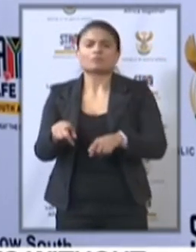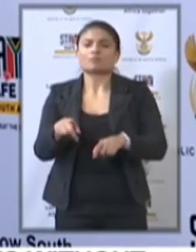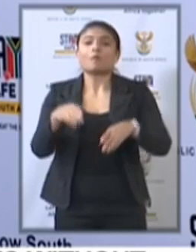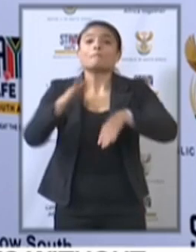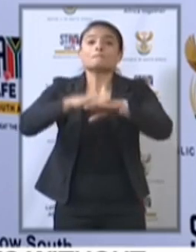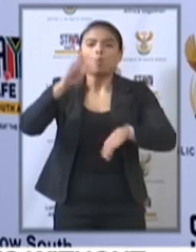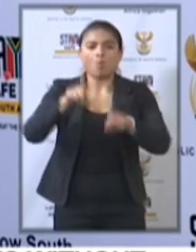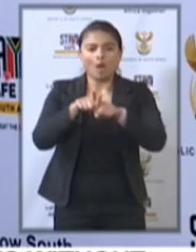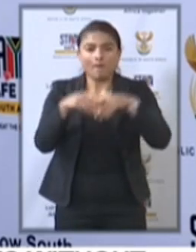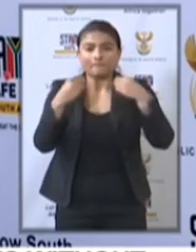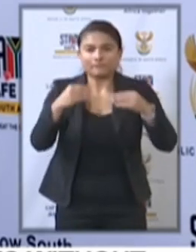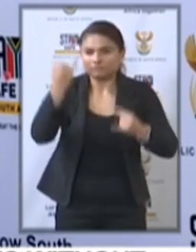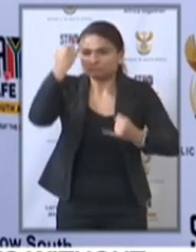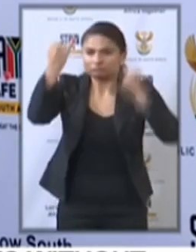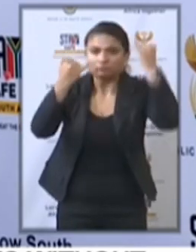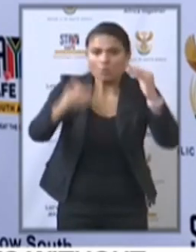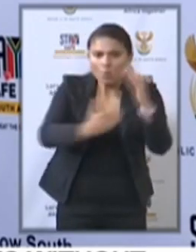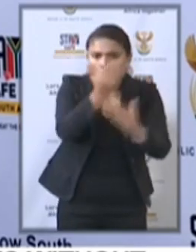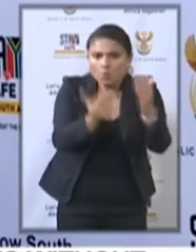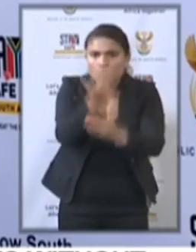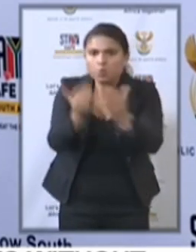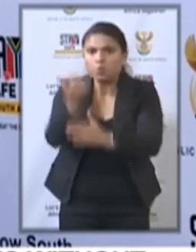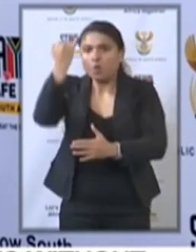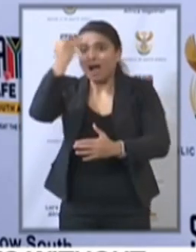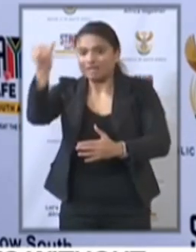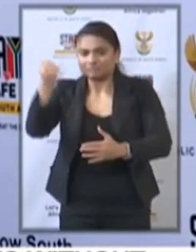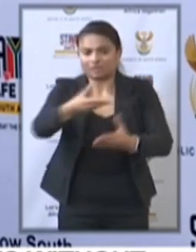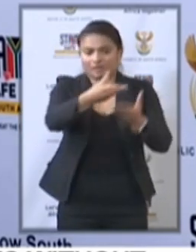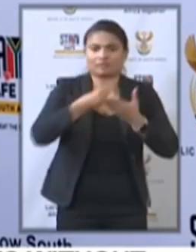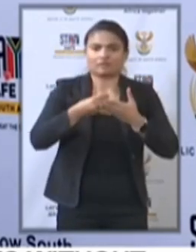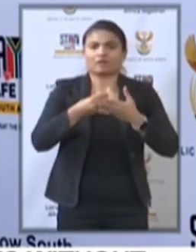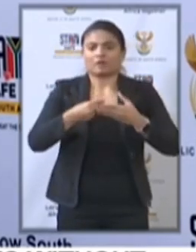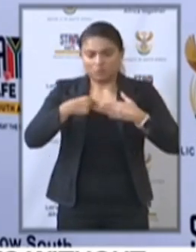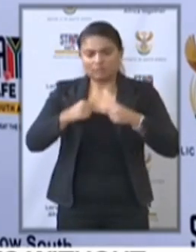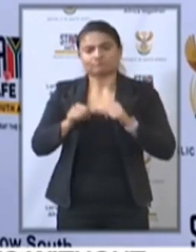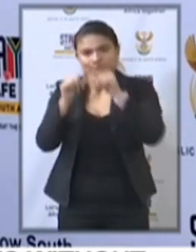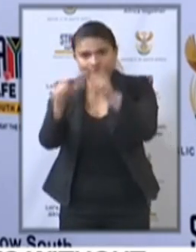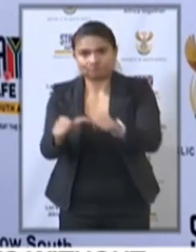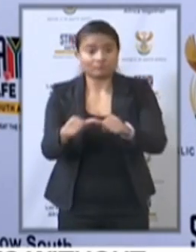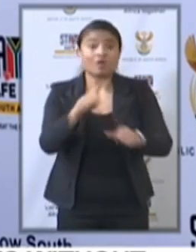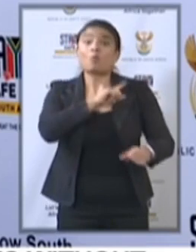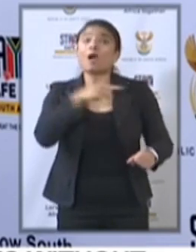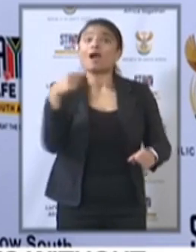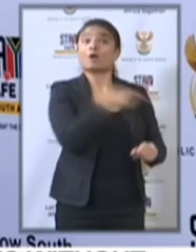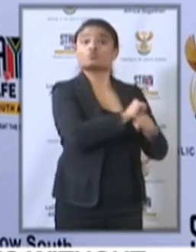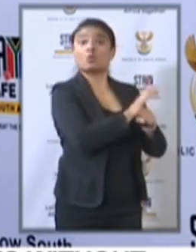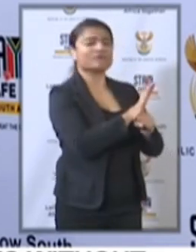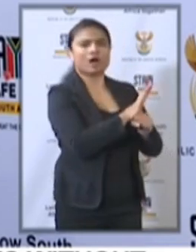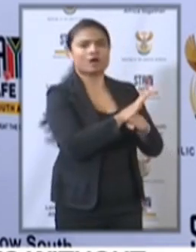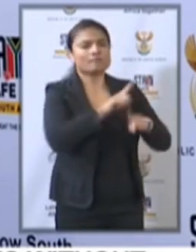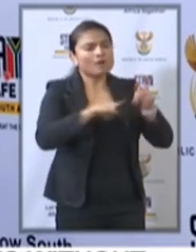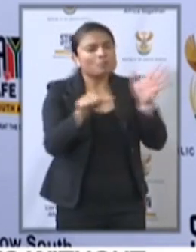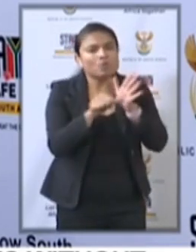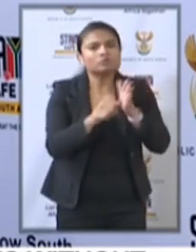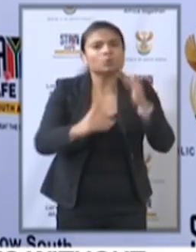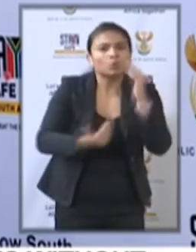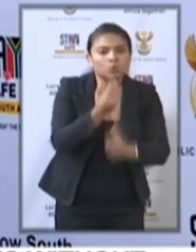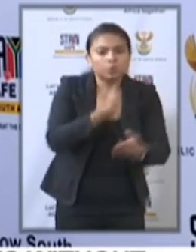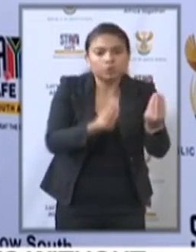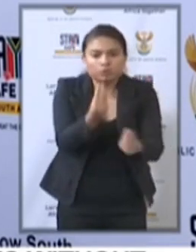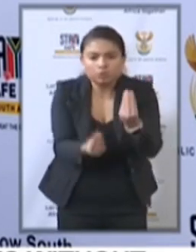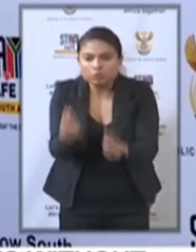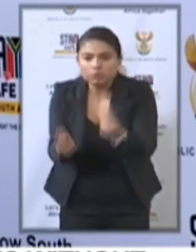unusual circumstances created by COVID-19. We therefore need to ensure people's safety